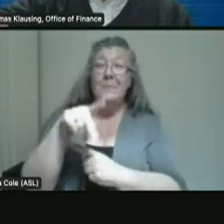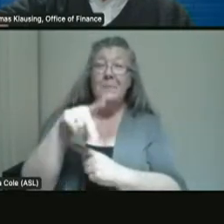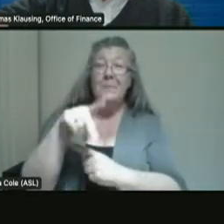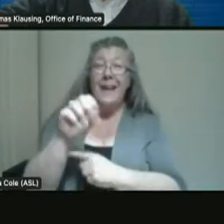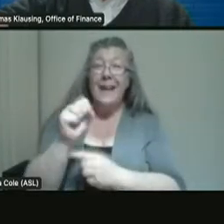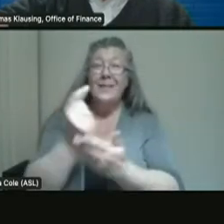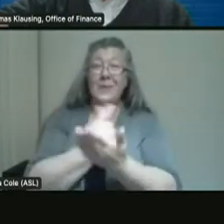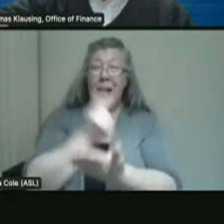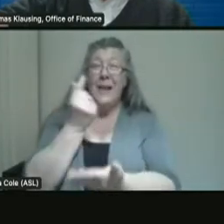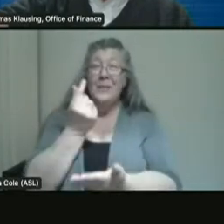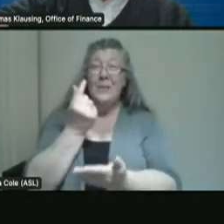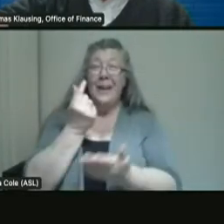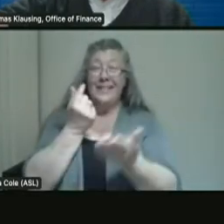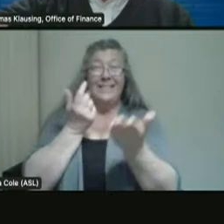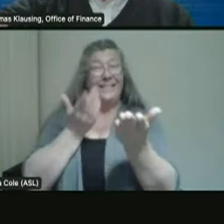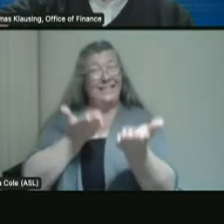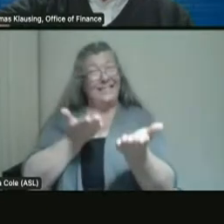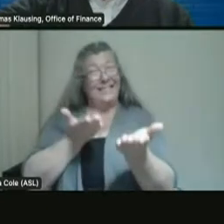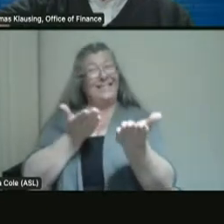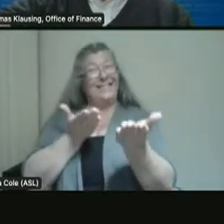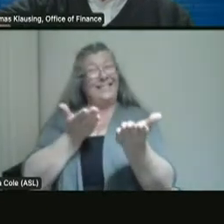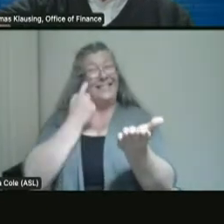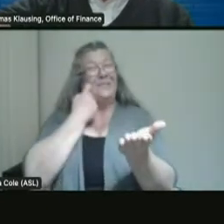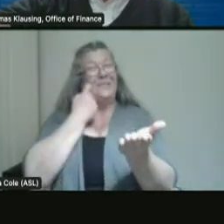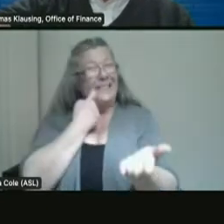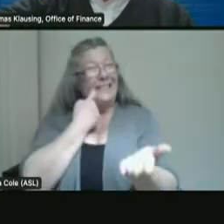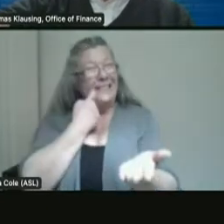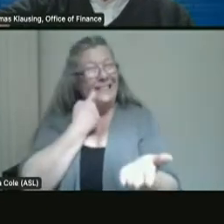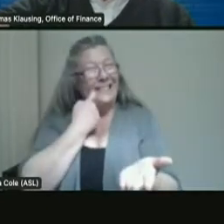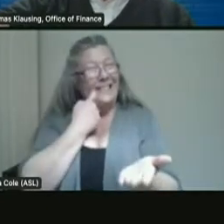I did say recent, Ms. Bo, who is here with us,